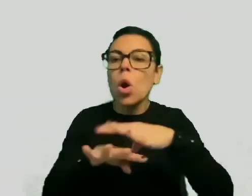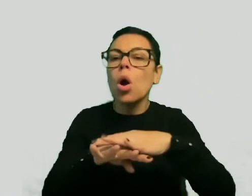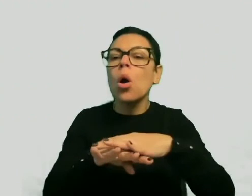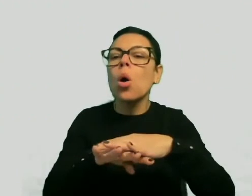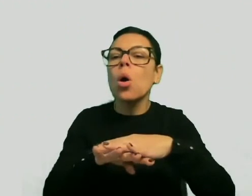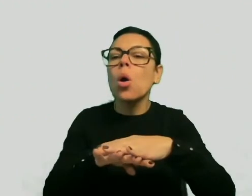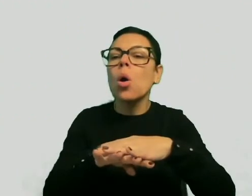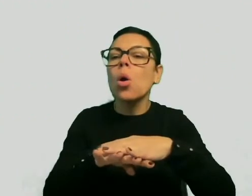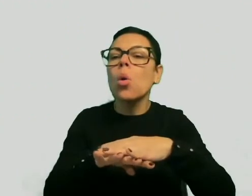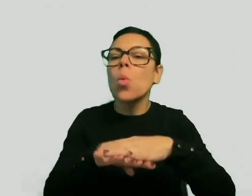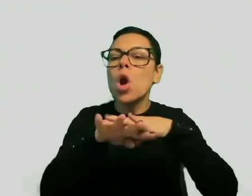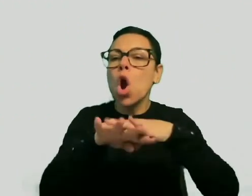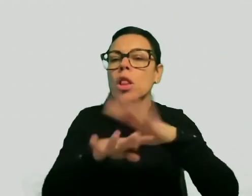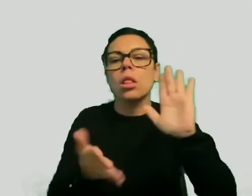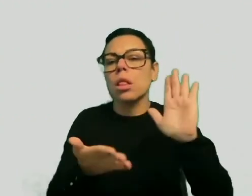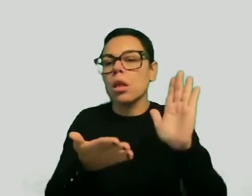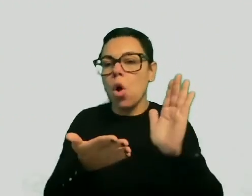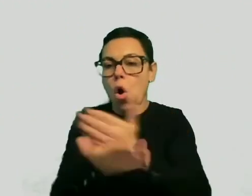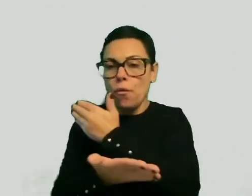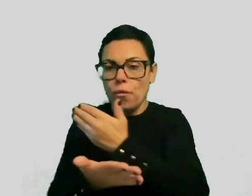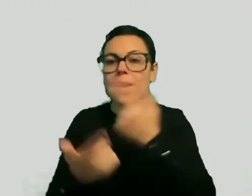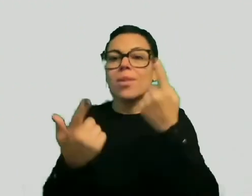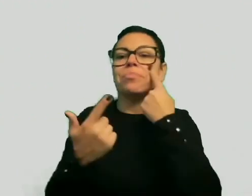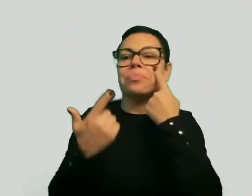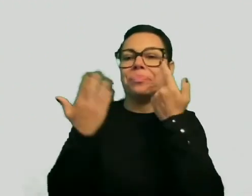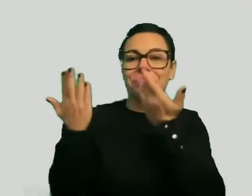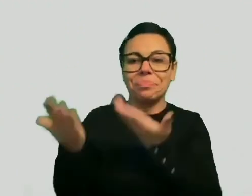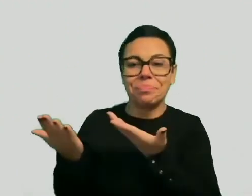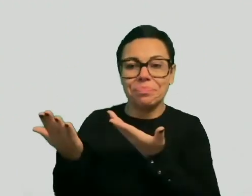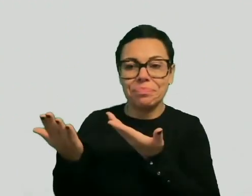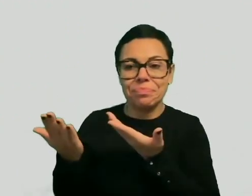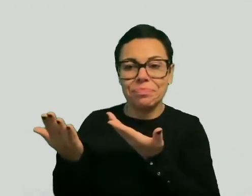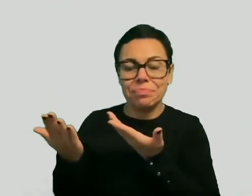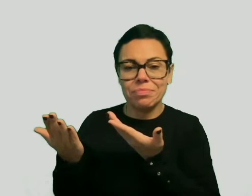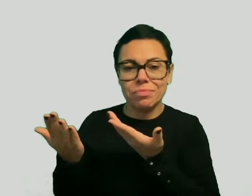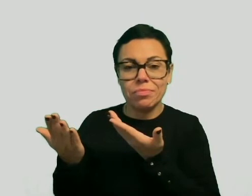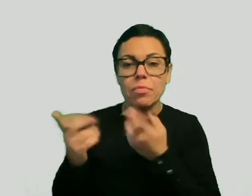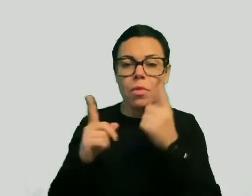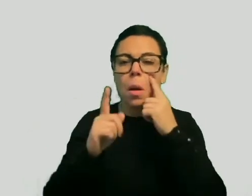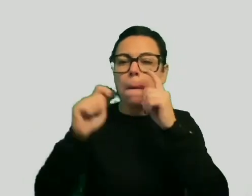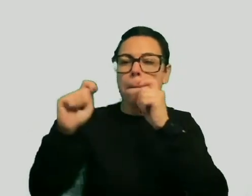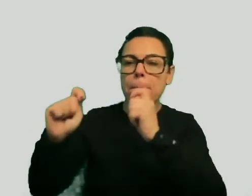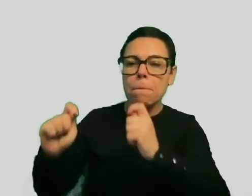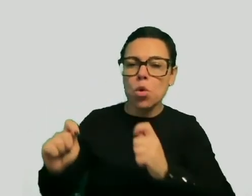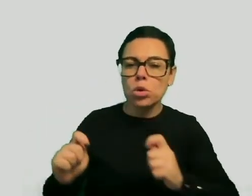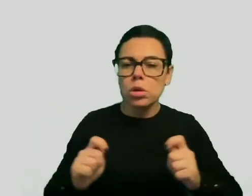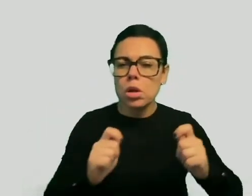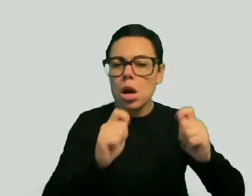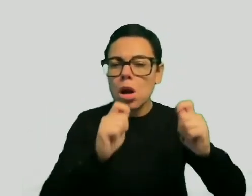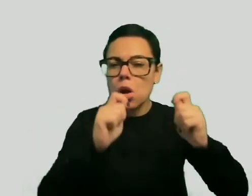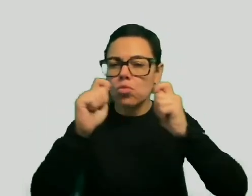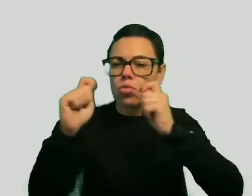Yeah. The suggestion is monitoring and sanctions for non-compliance. Then with